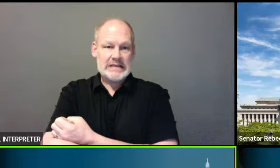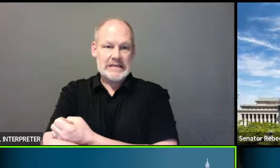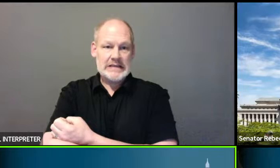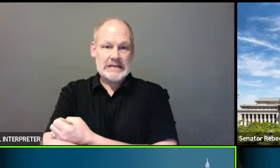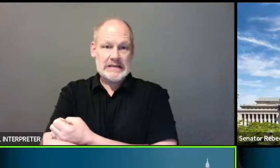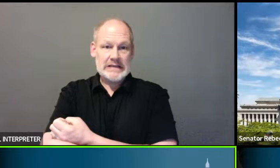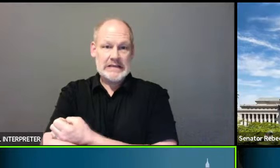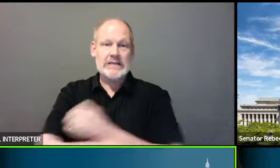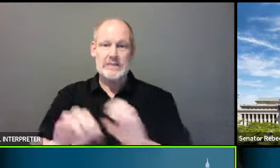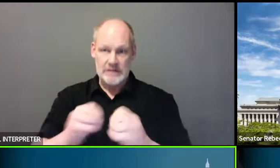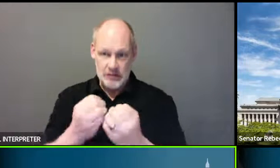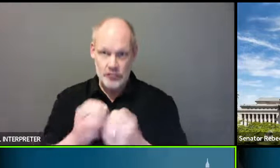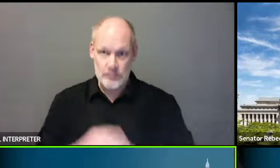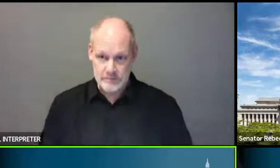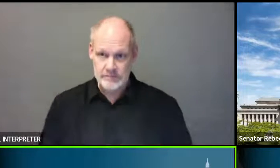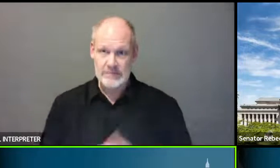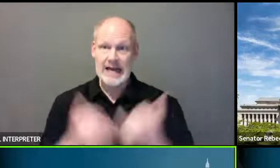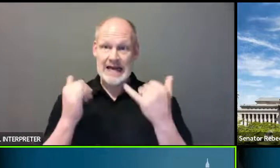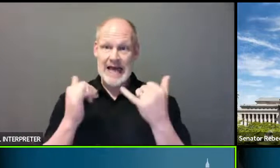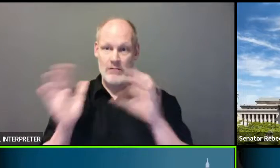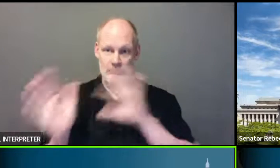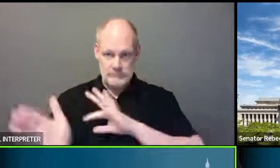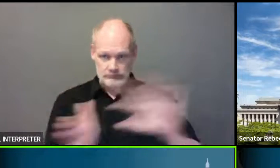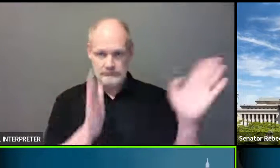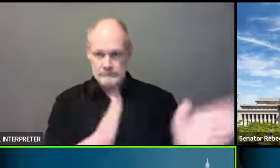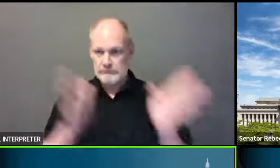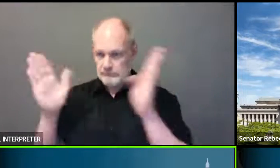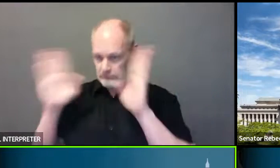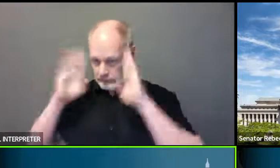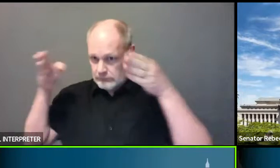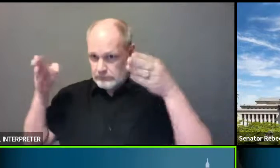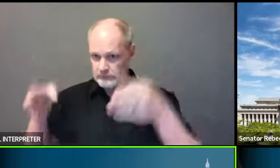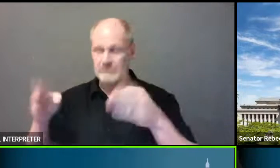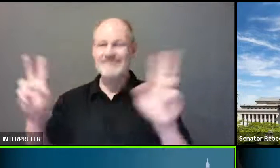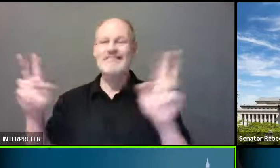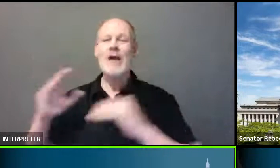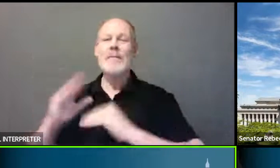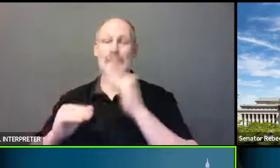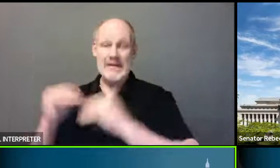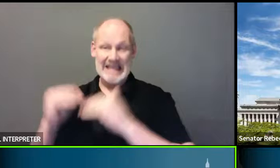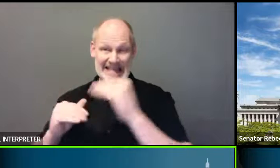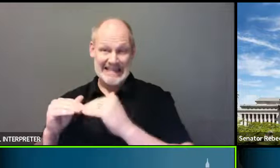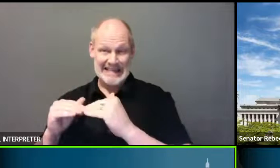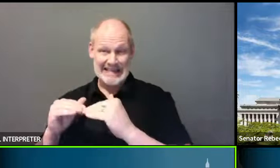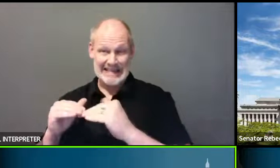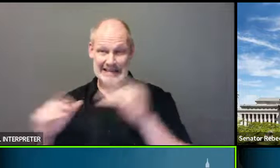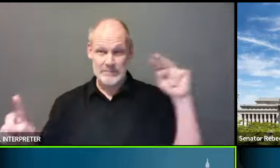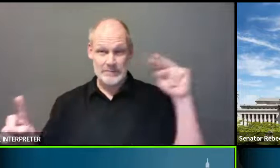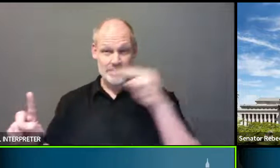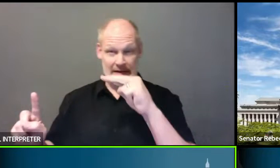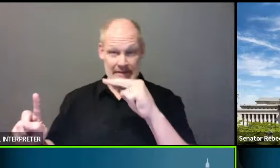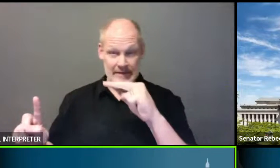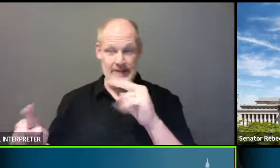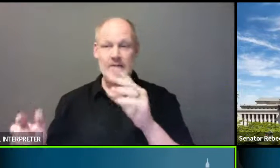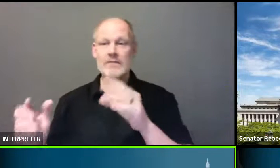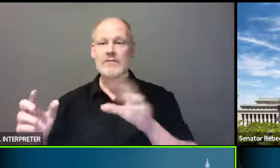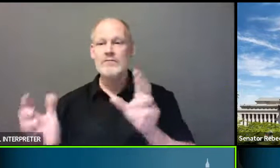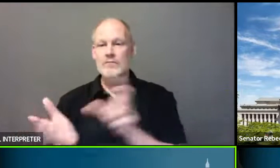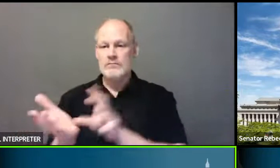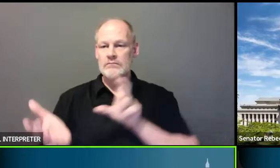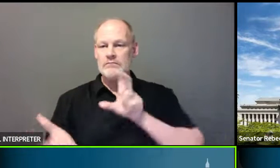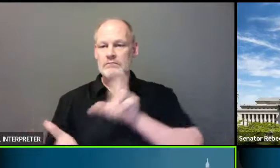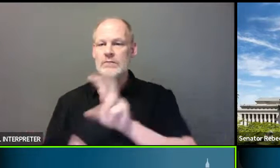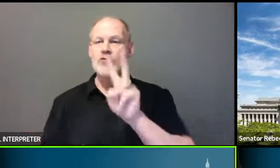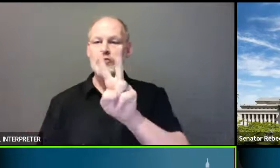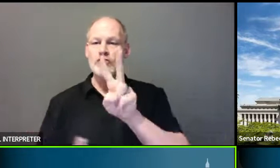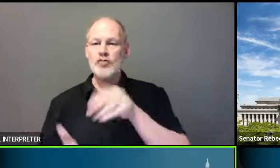sort of the building side of things, we are putting about $2 million of